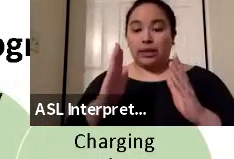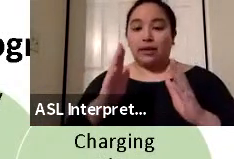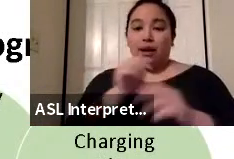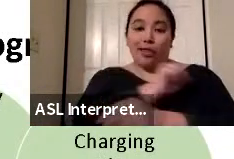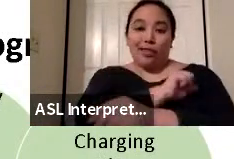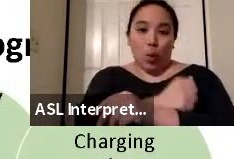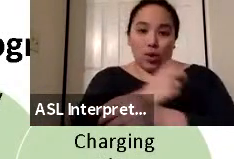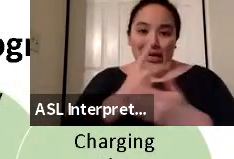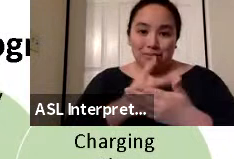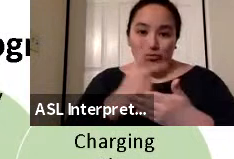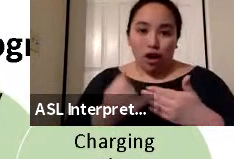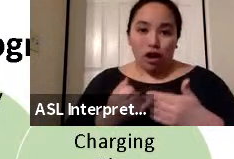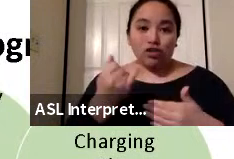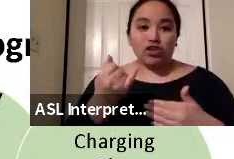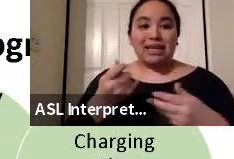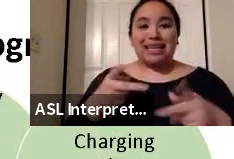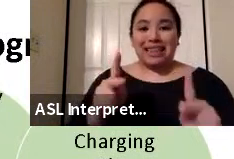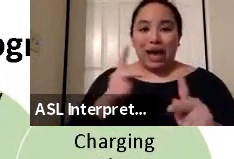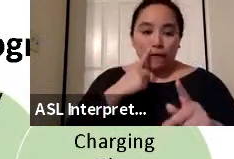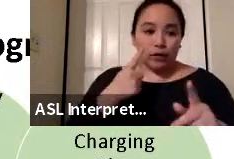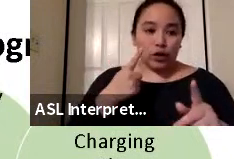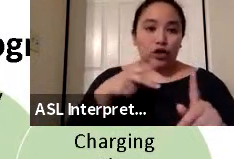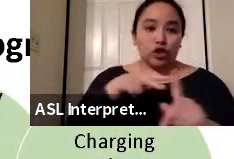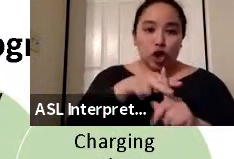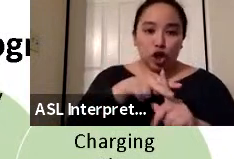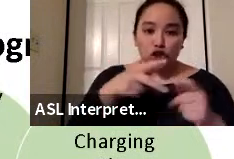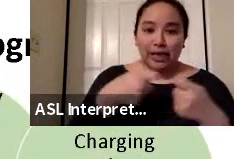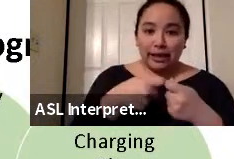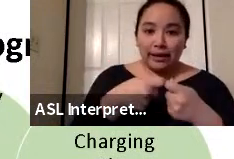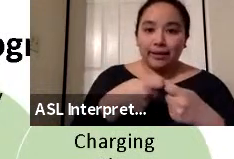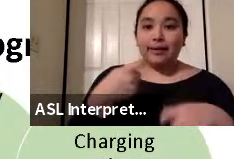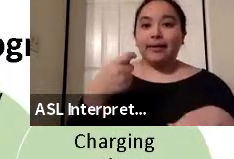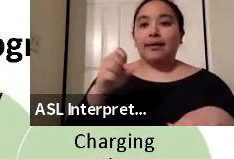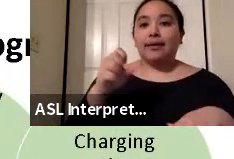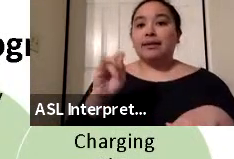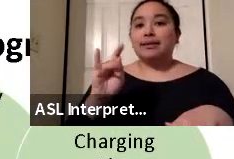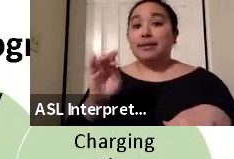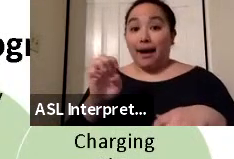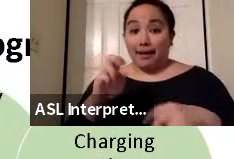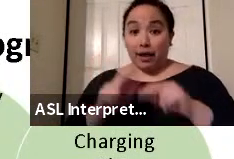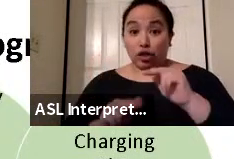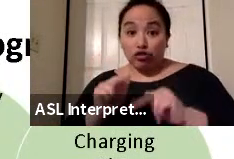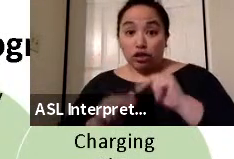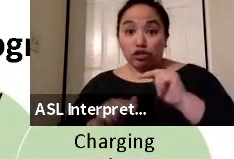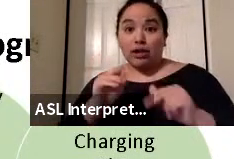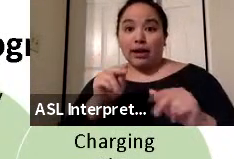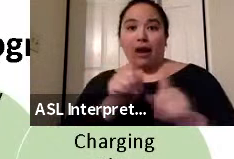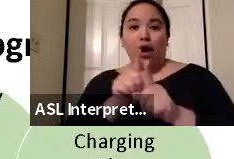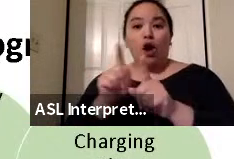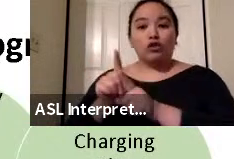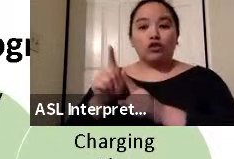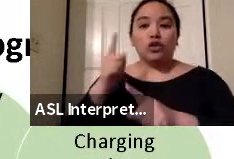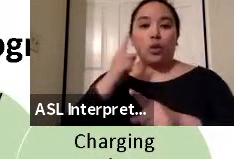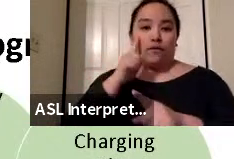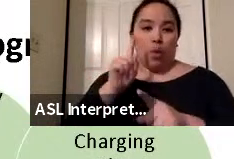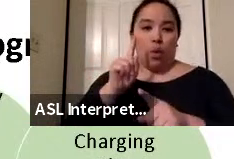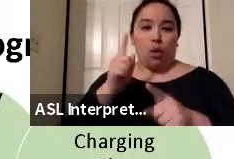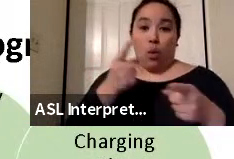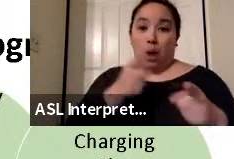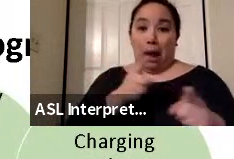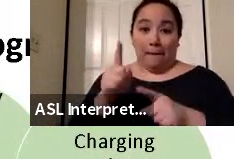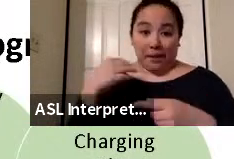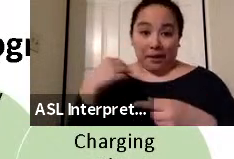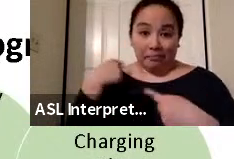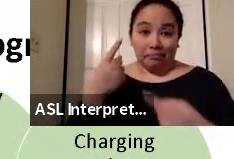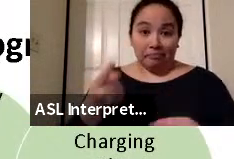project sites, allowing for charging site construction at 5 total sites to date.